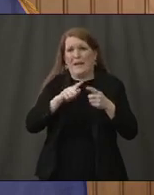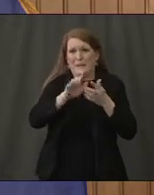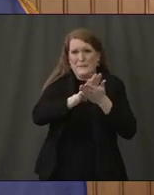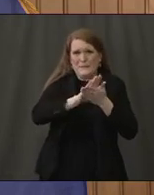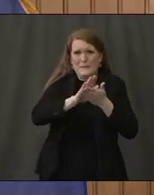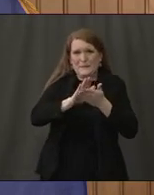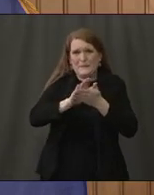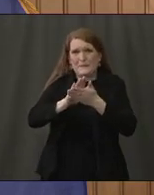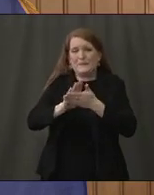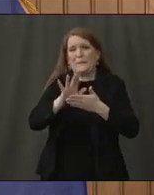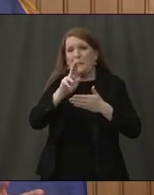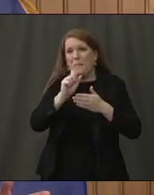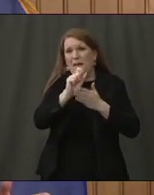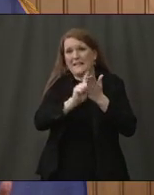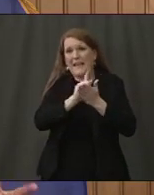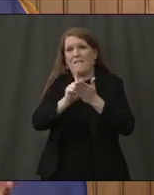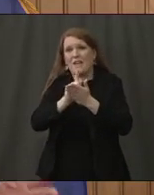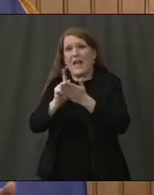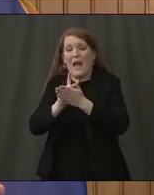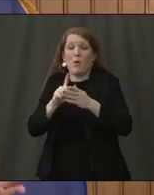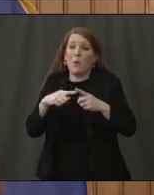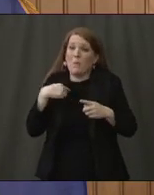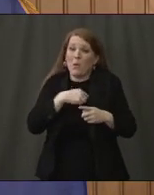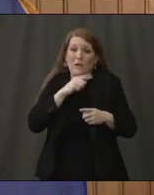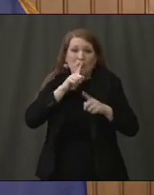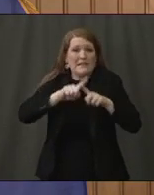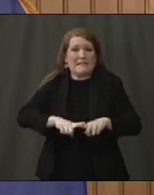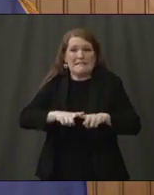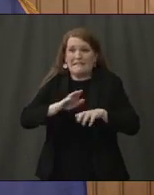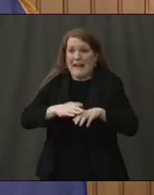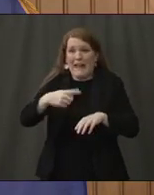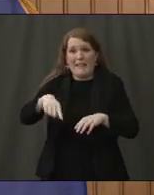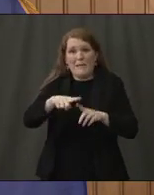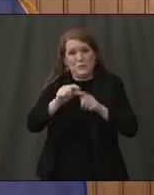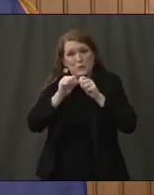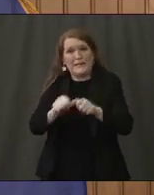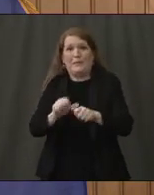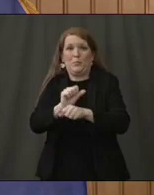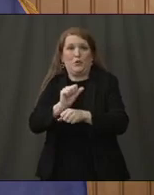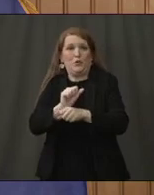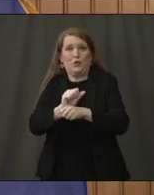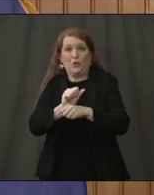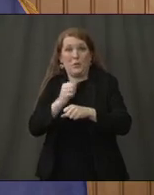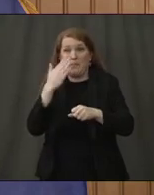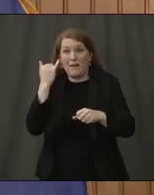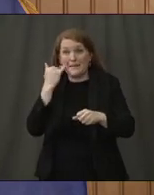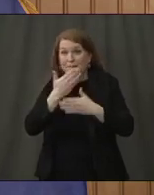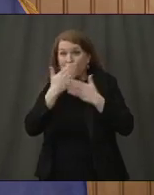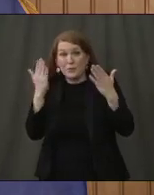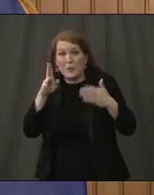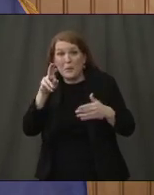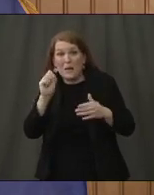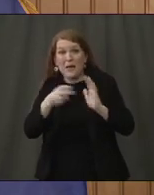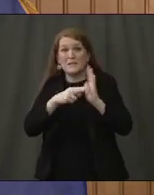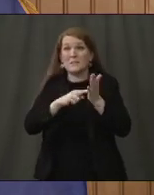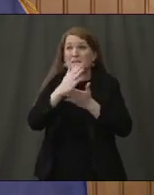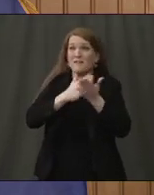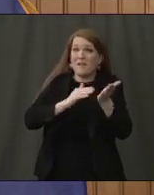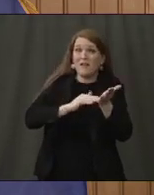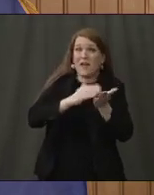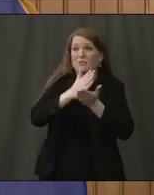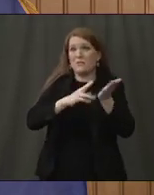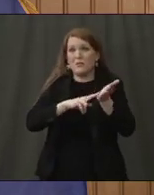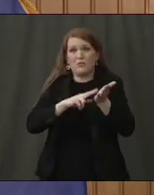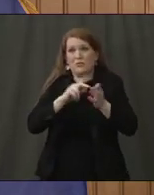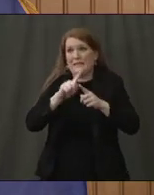keep doing their jobs because otherwise the healthcare workers can't get to work. And that's why they're heroes and first